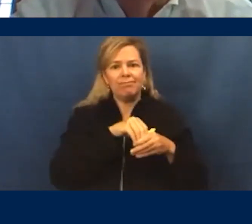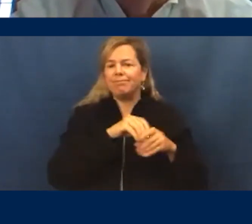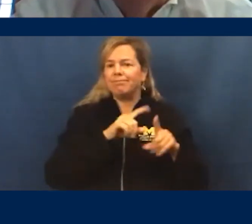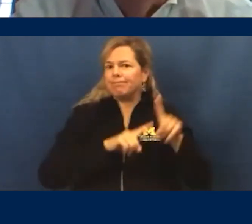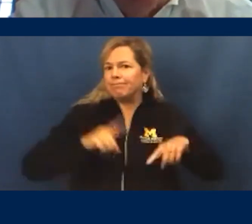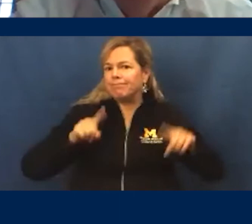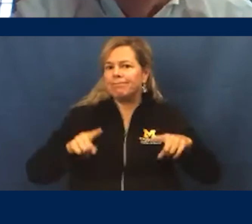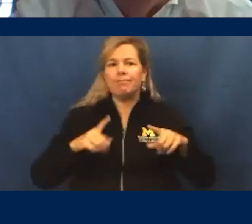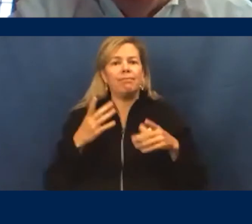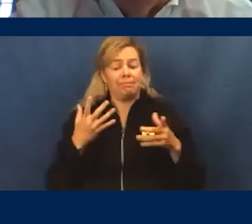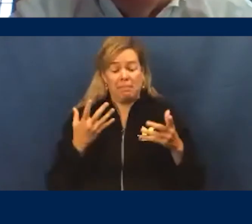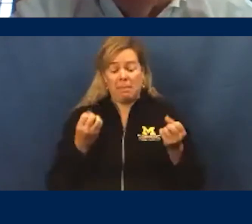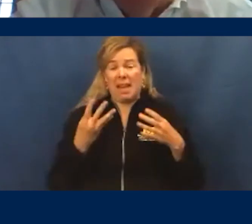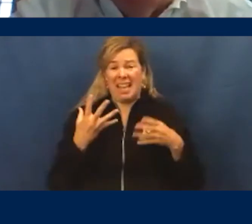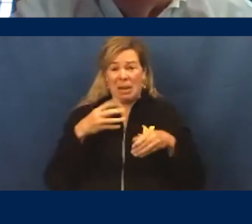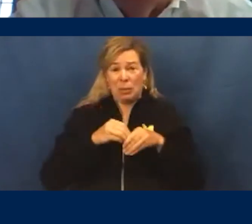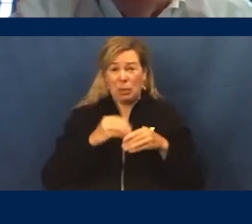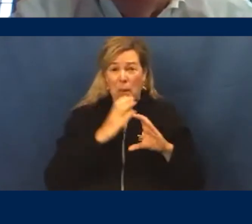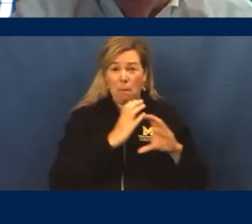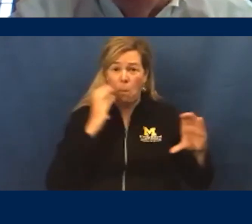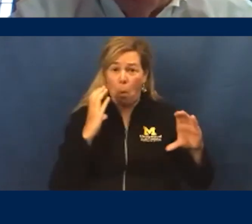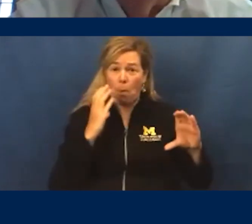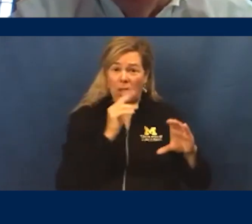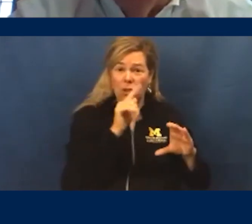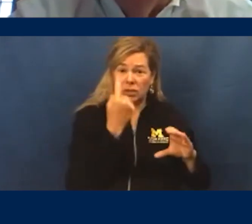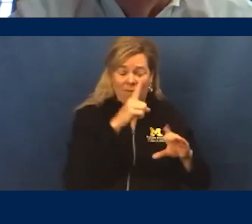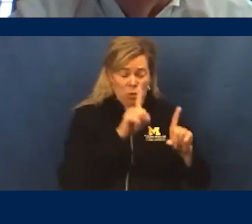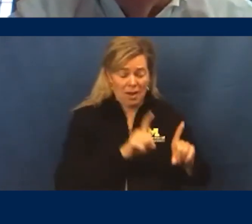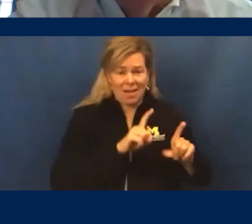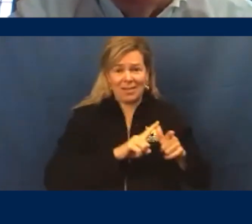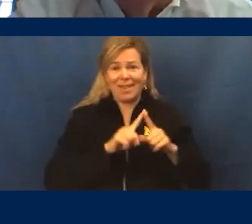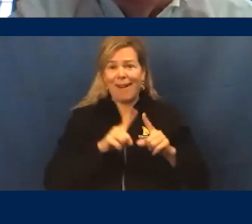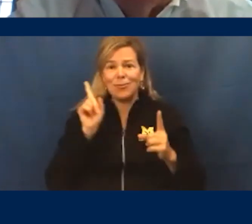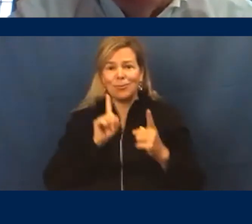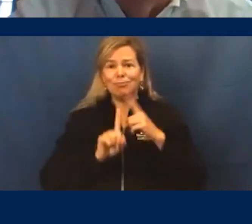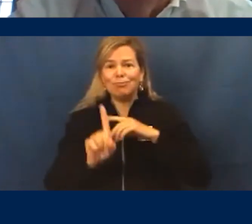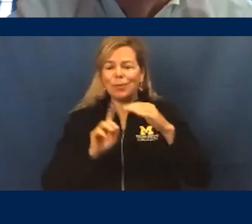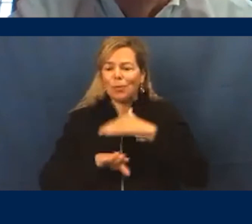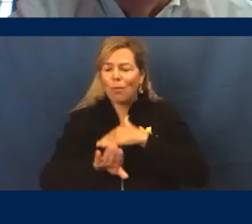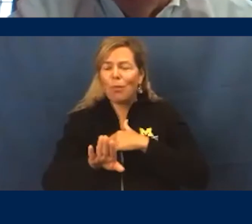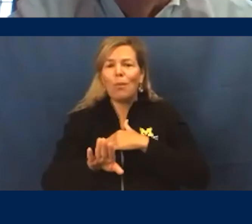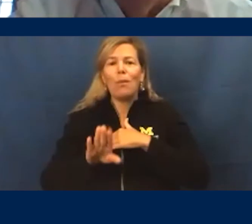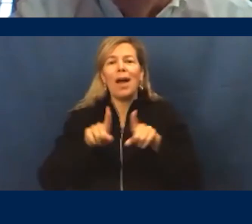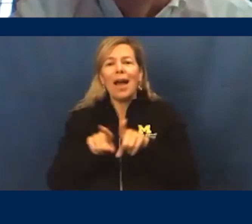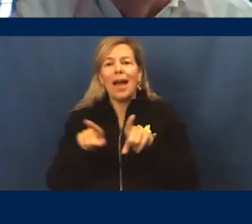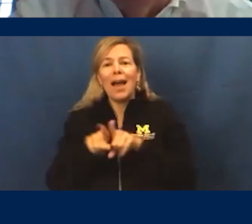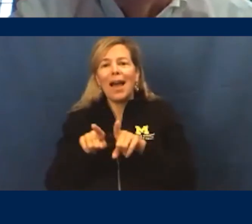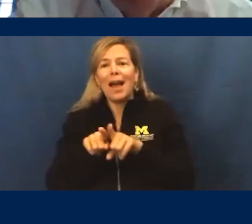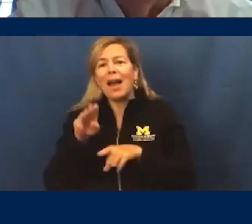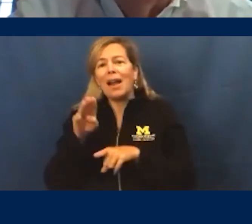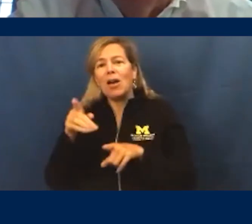including expanding mobile and walk-up testing sites, protocol development that facilitates contact between Medicaid providers